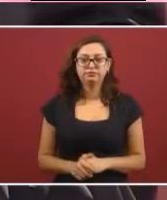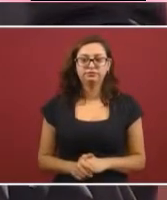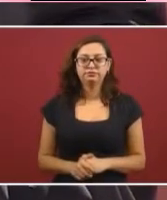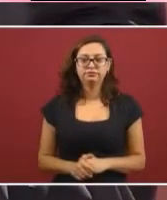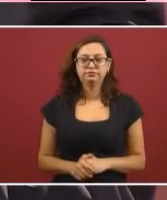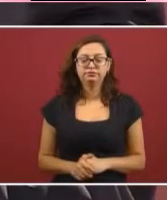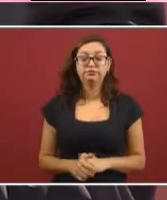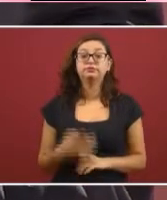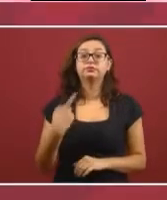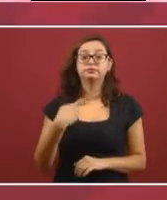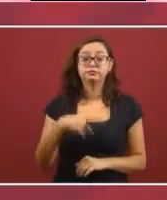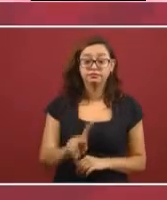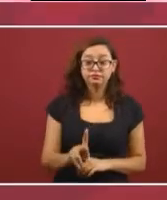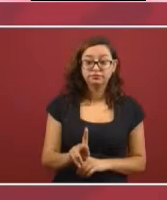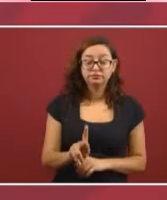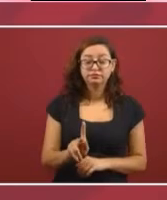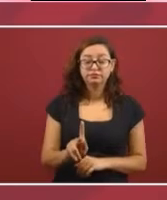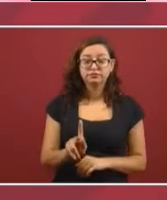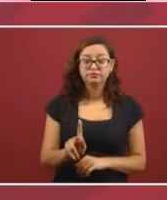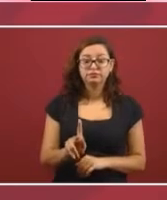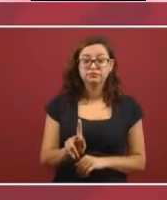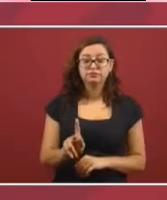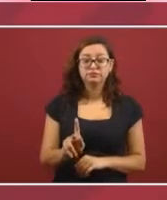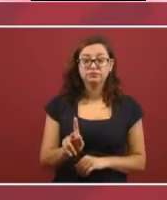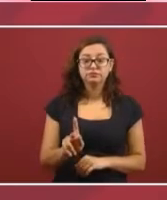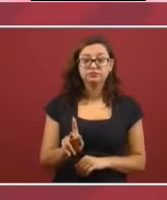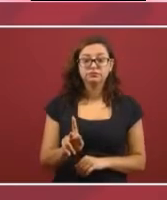The certain thing is